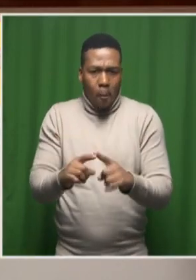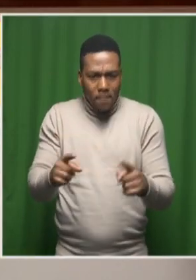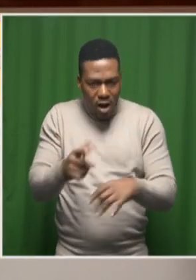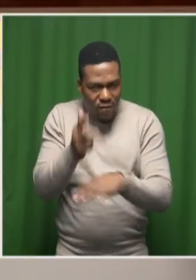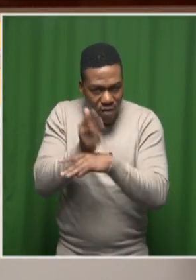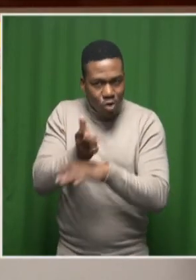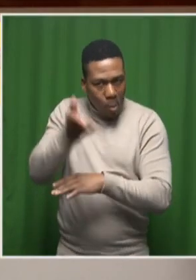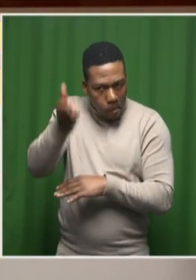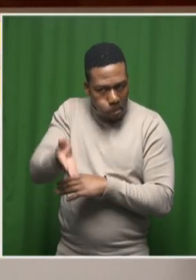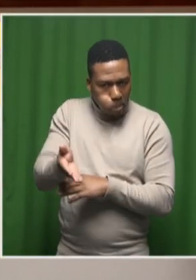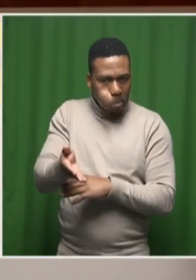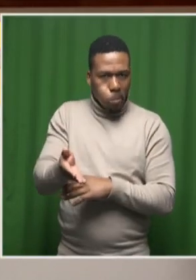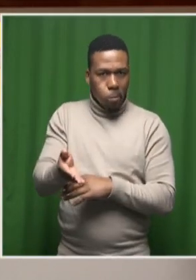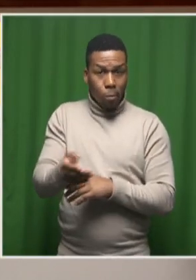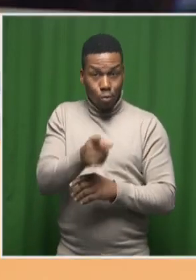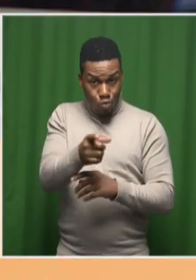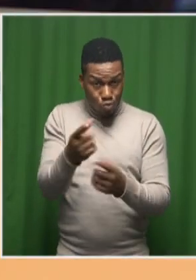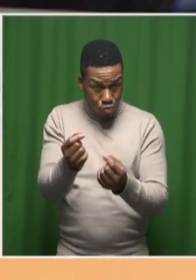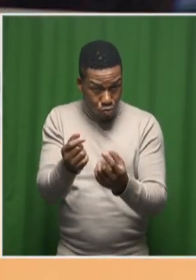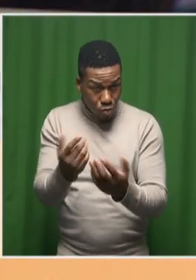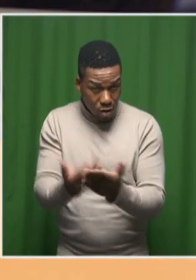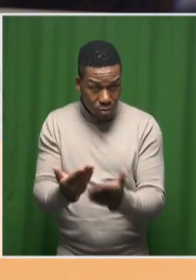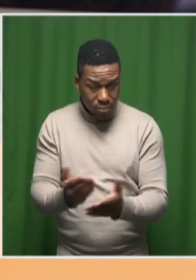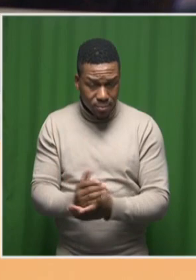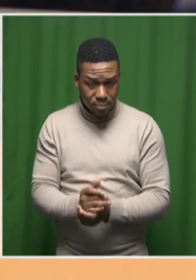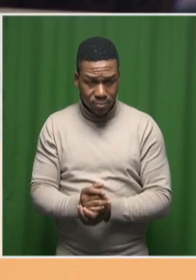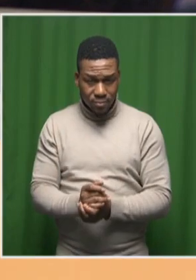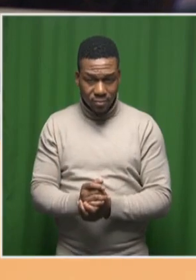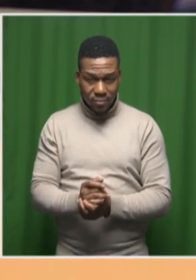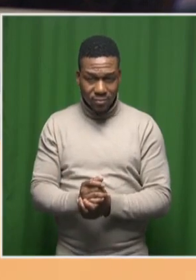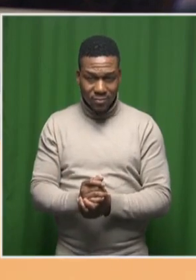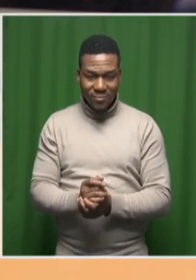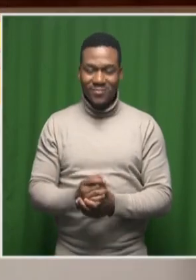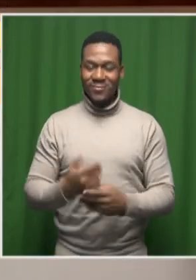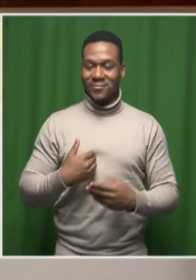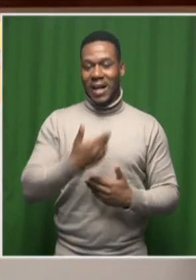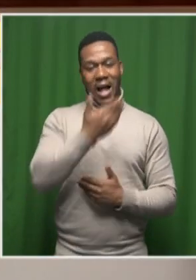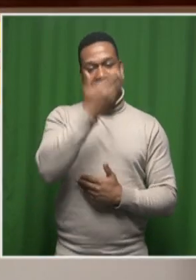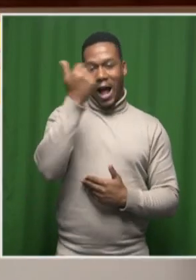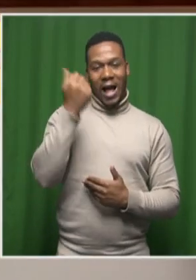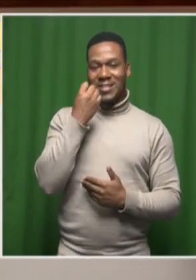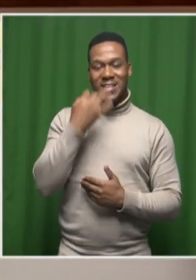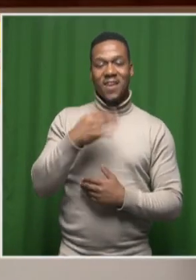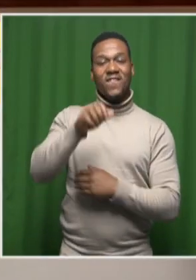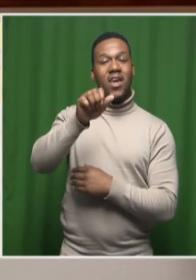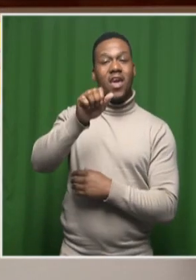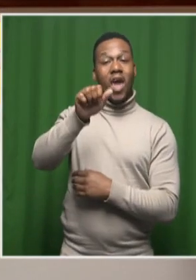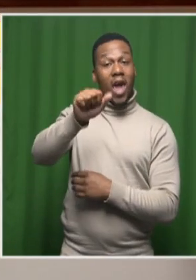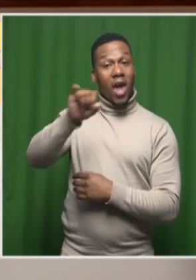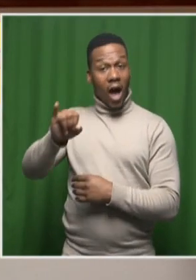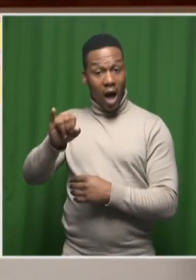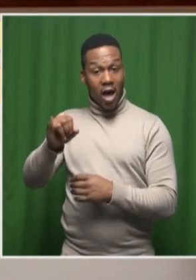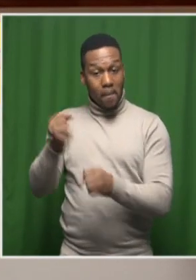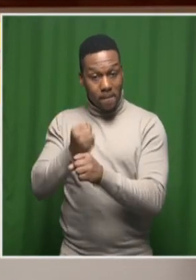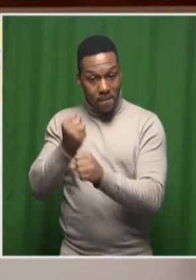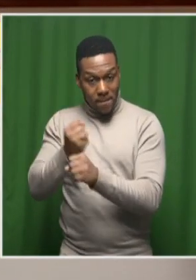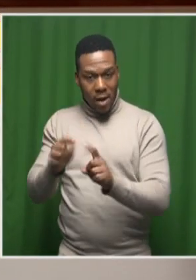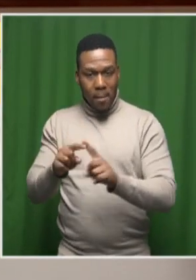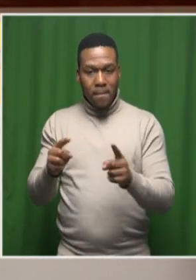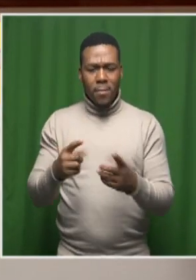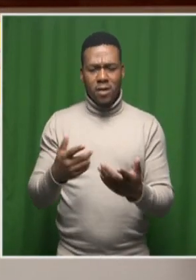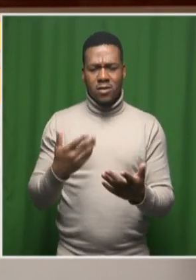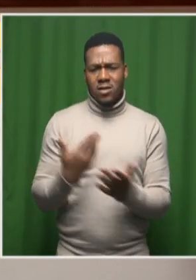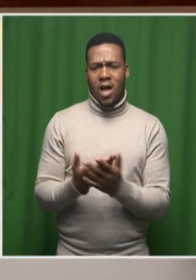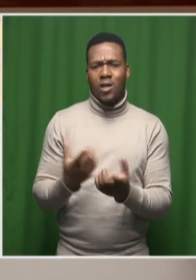something of that sort happened at some point. I don't know if it'll be AI generated, but I think we've got enough to kind of put something